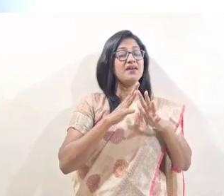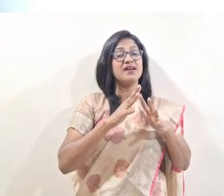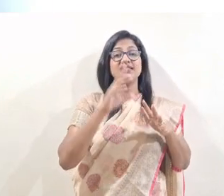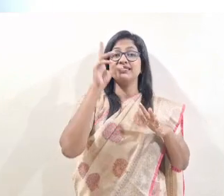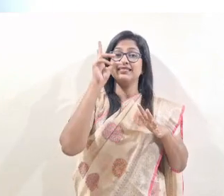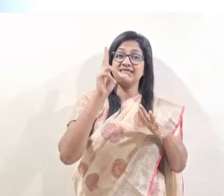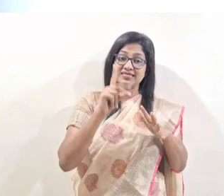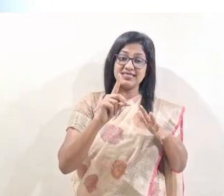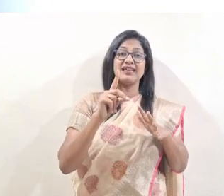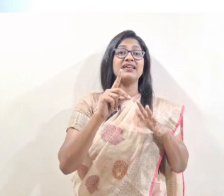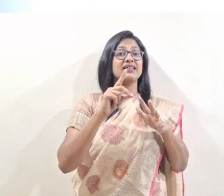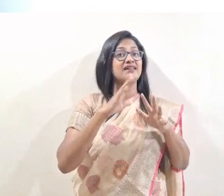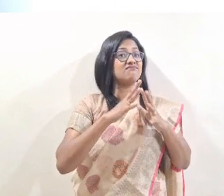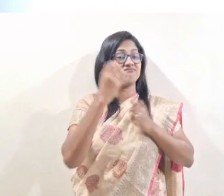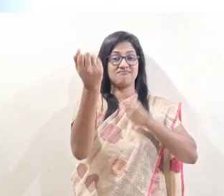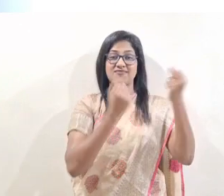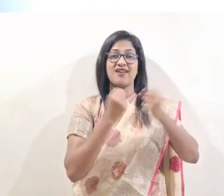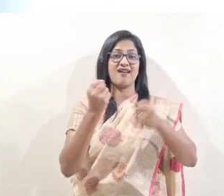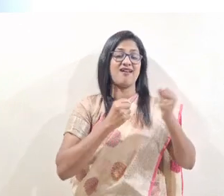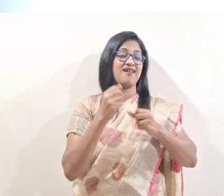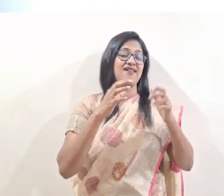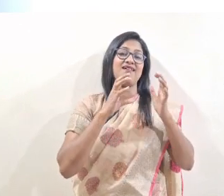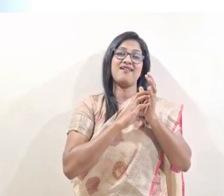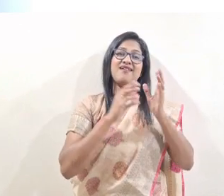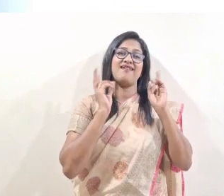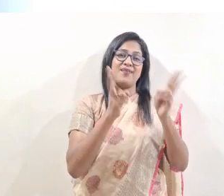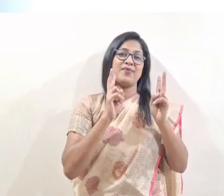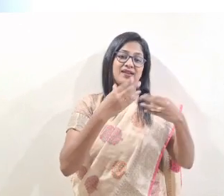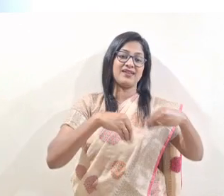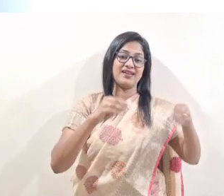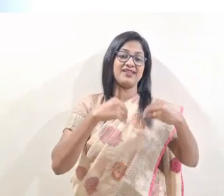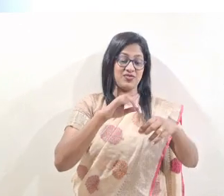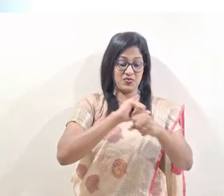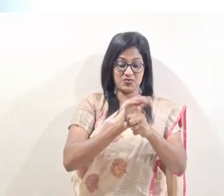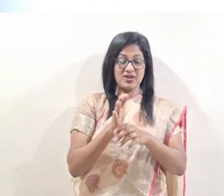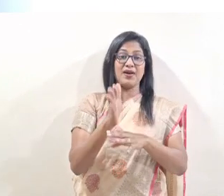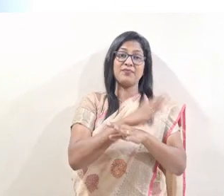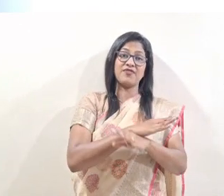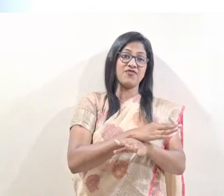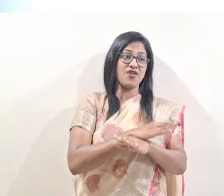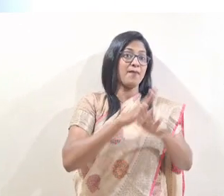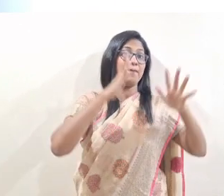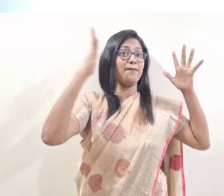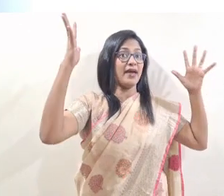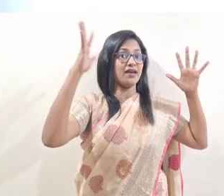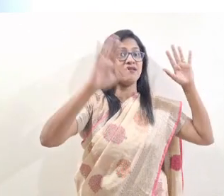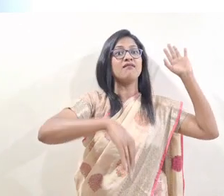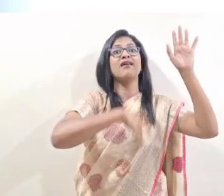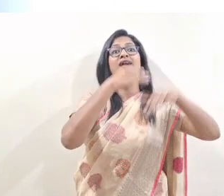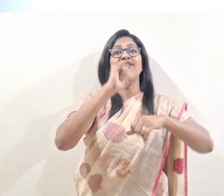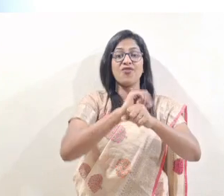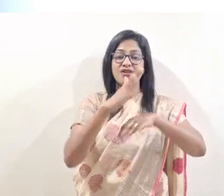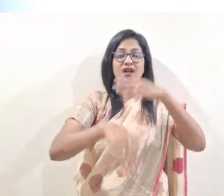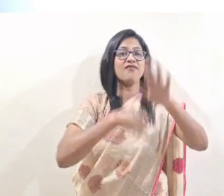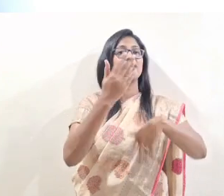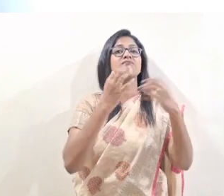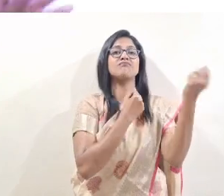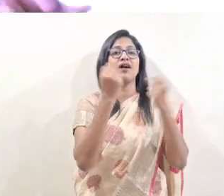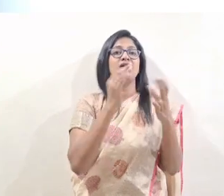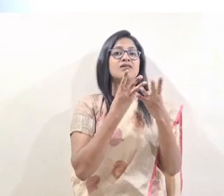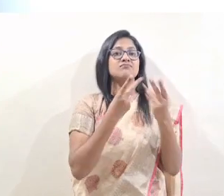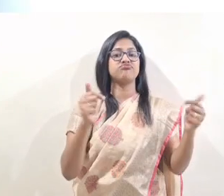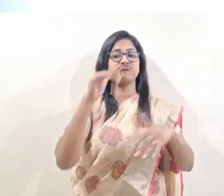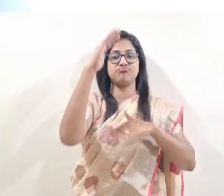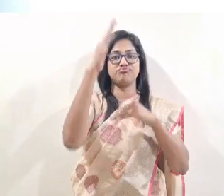largest second-hand car market. All the cars were flooded before COVID, and post-COVID, everything has become empty. So including